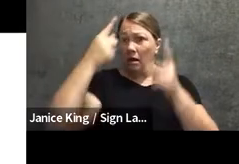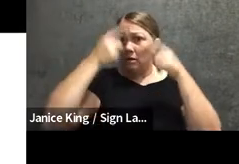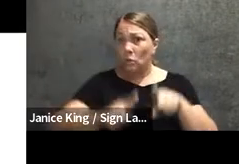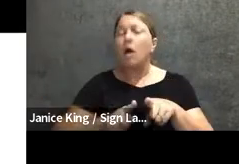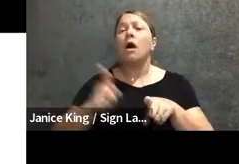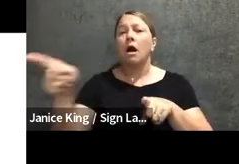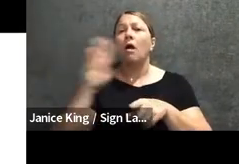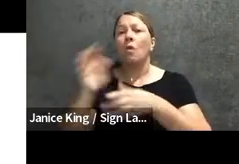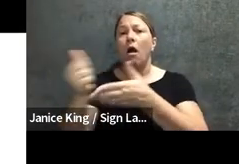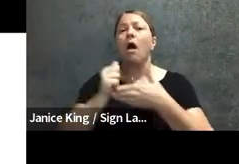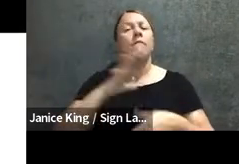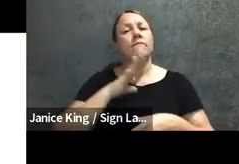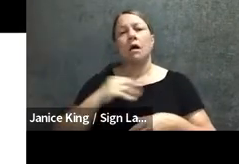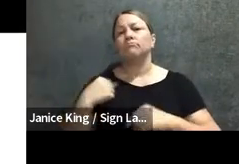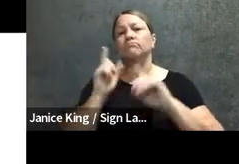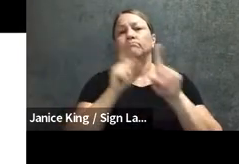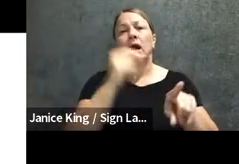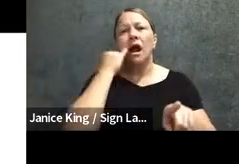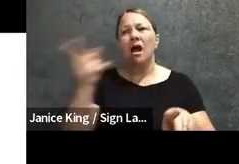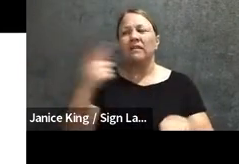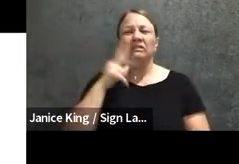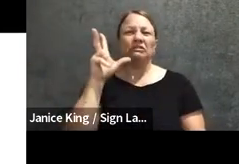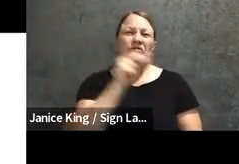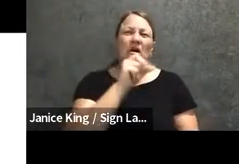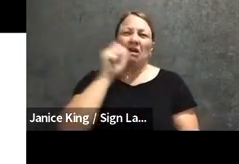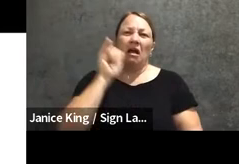help you, not hurt you. Next.